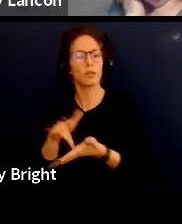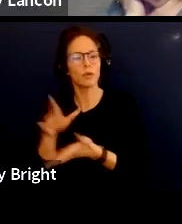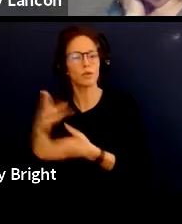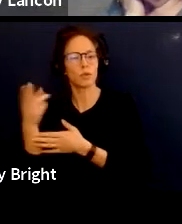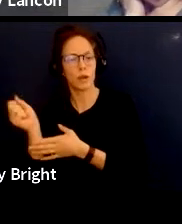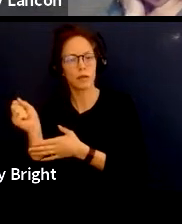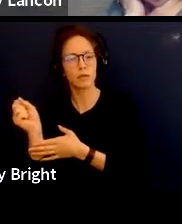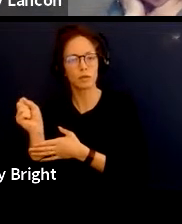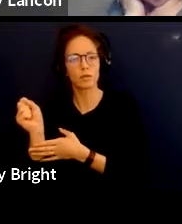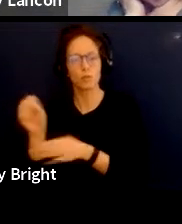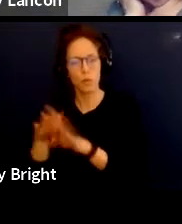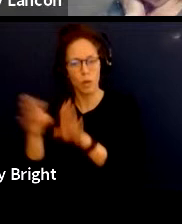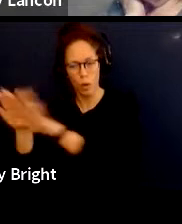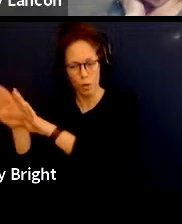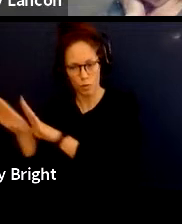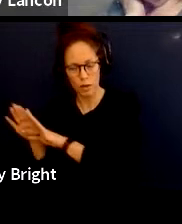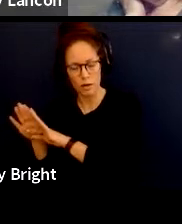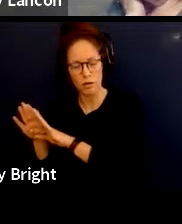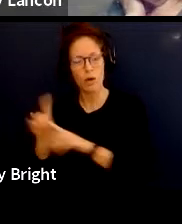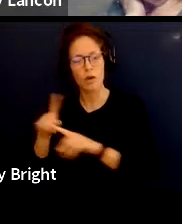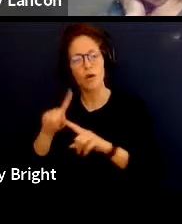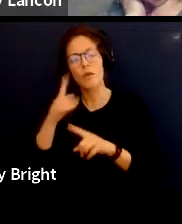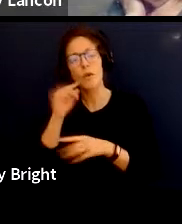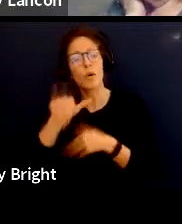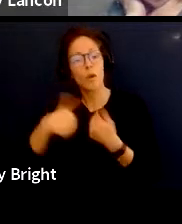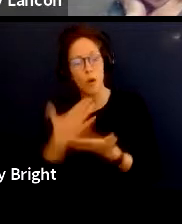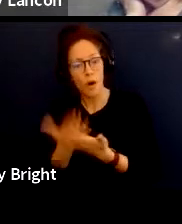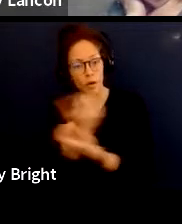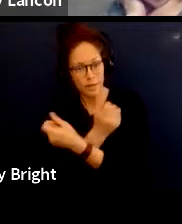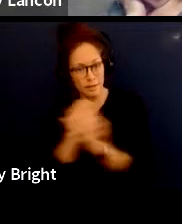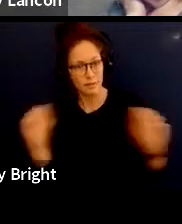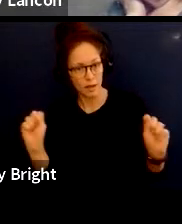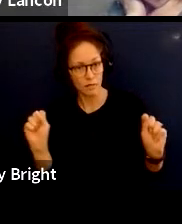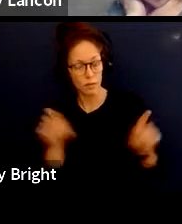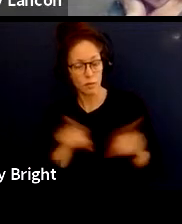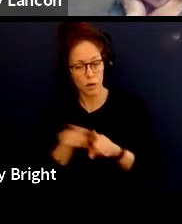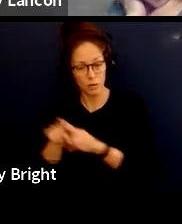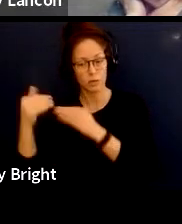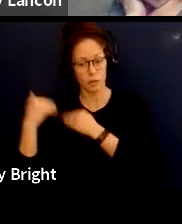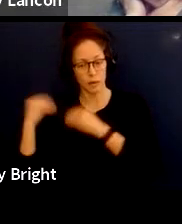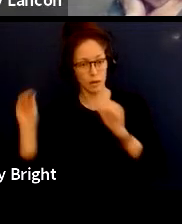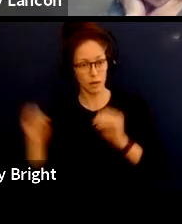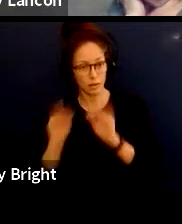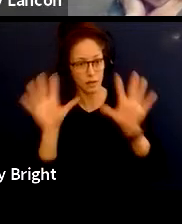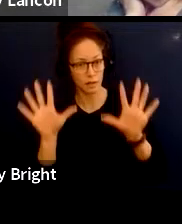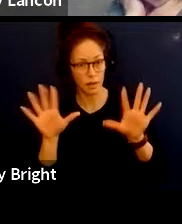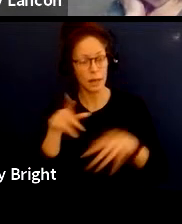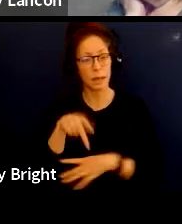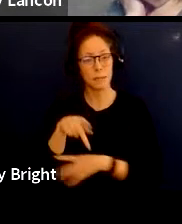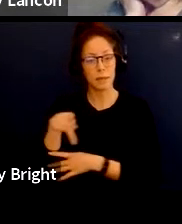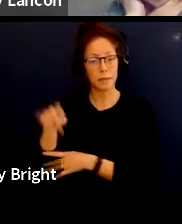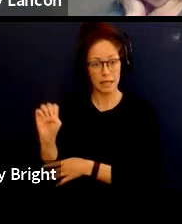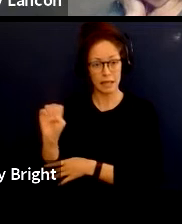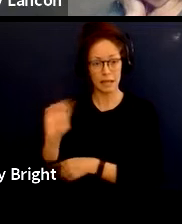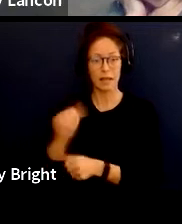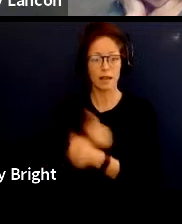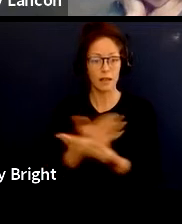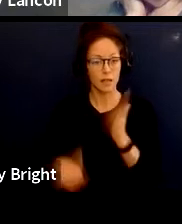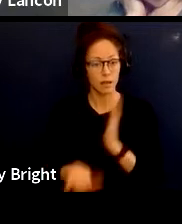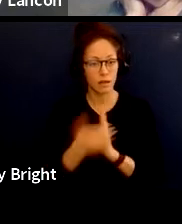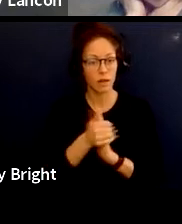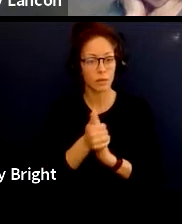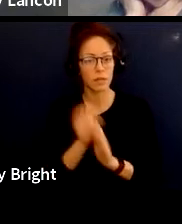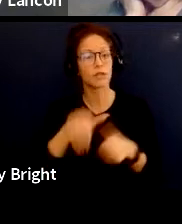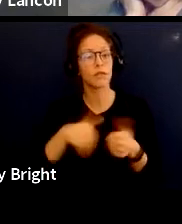in-person instruction for all, that is safe, accountable, and transparent, PPE and necessary accommodations provided for